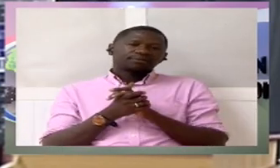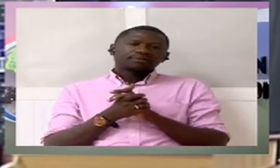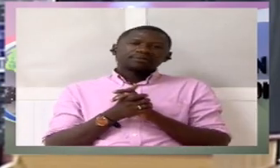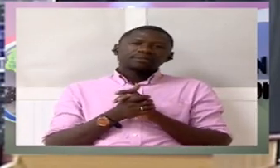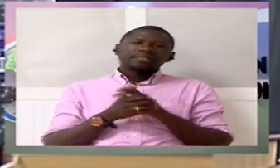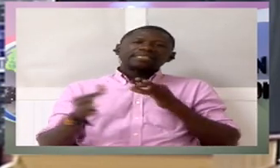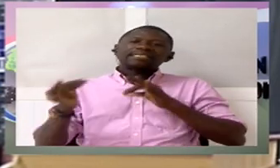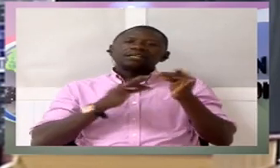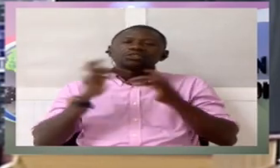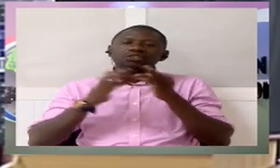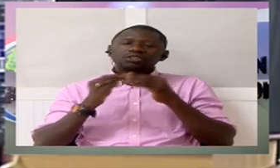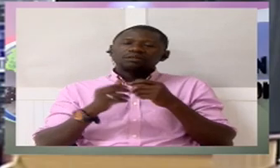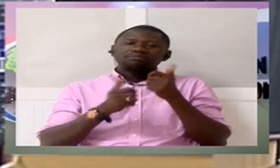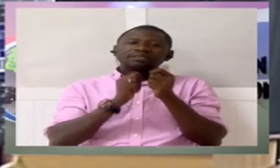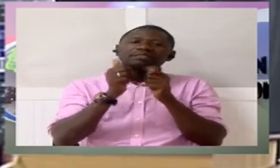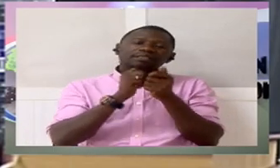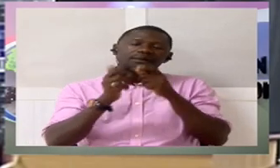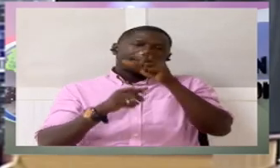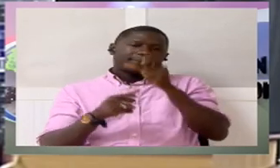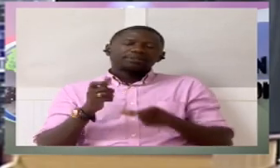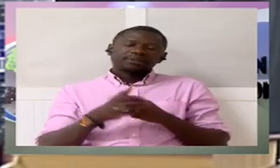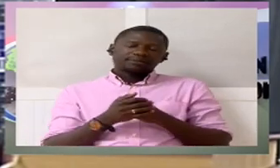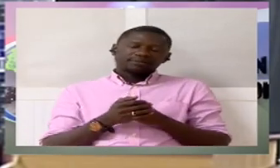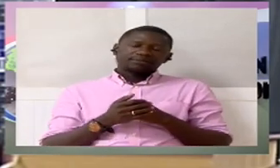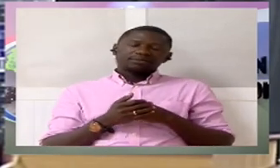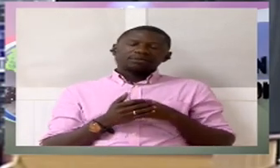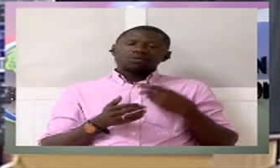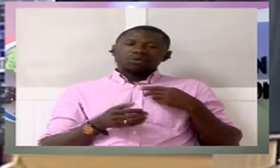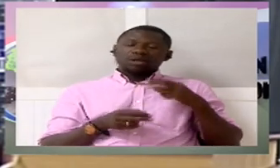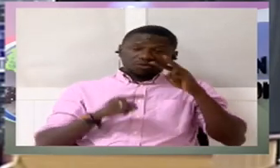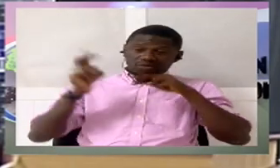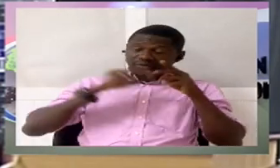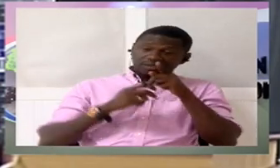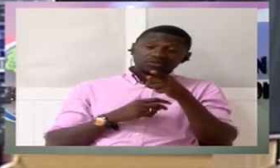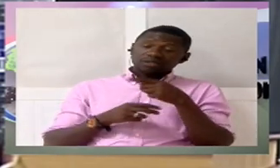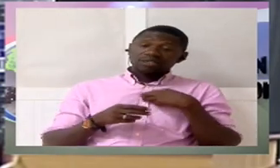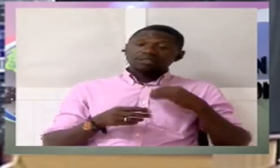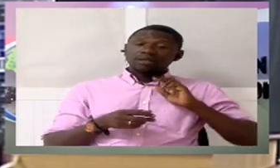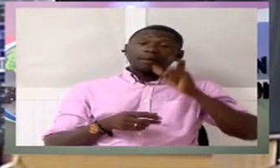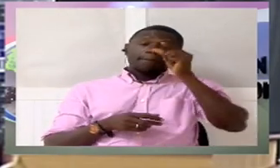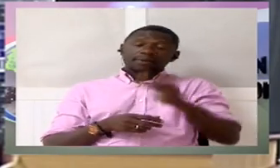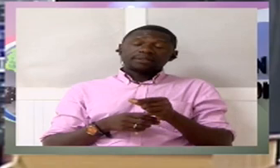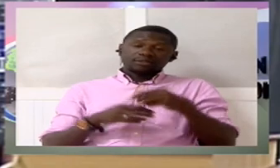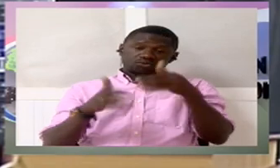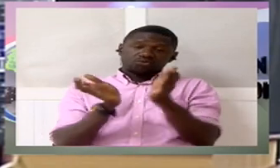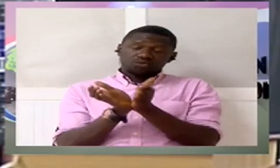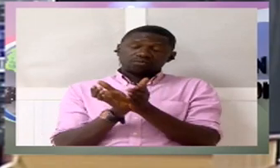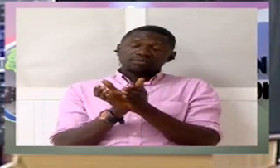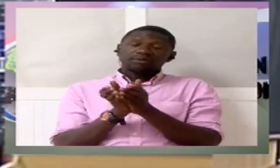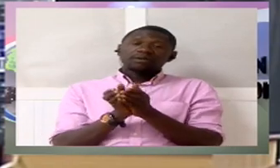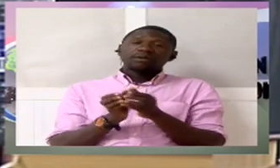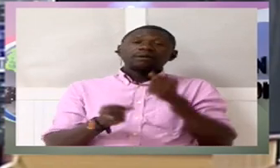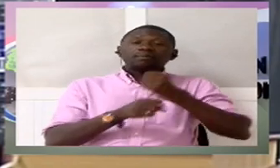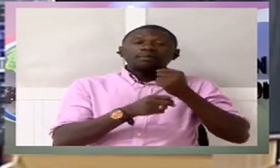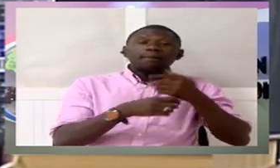Traditional musicians. Traditional musicians. Nga kanye la ngol nyini. When I looked for these traditional musicians. Nga mol mobilize. I